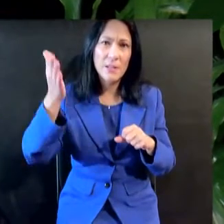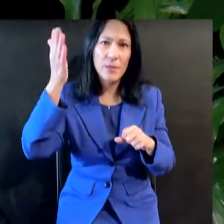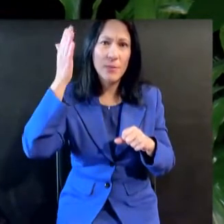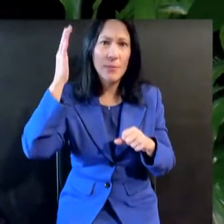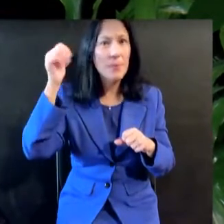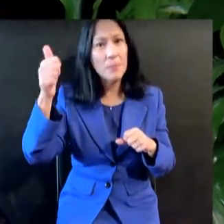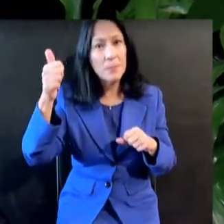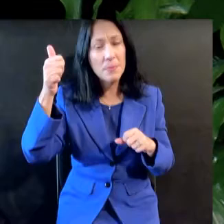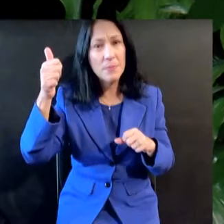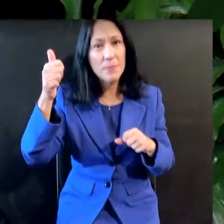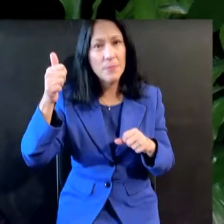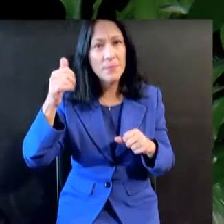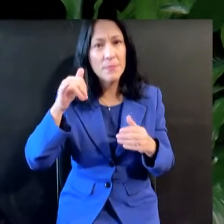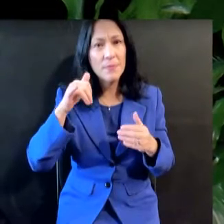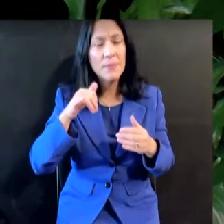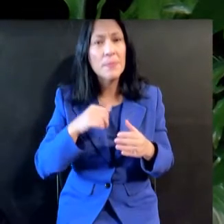thing.